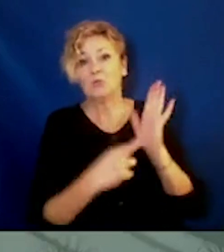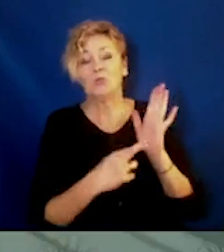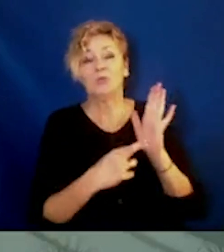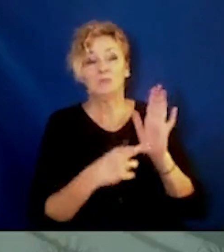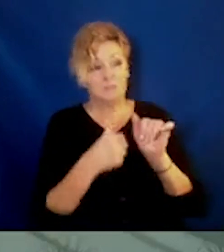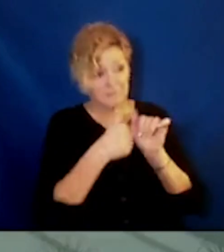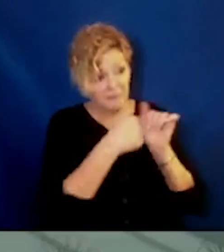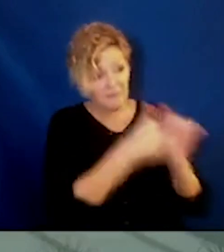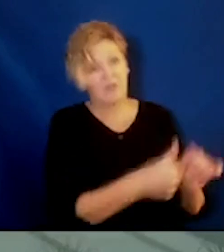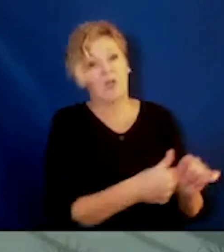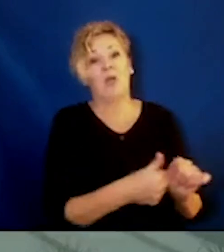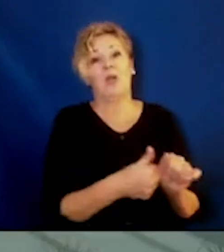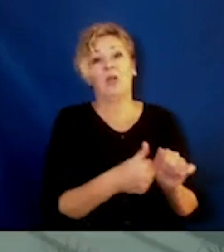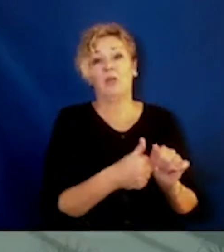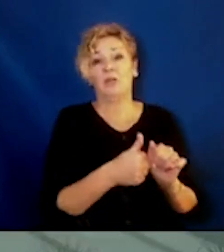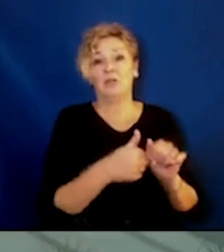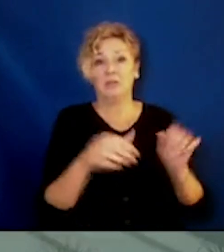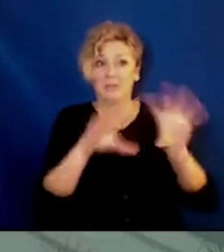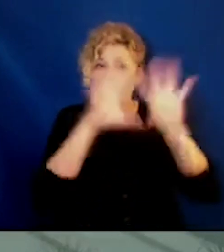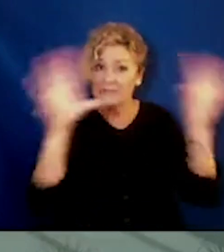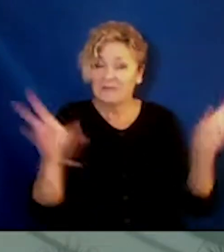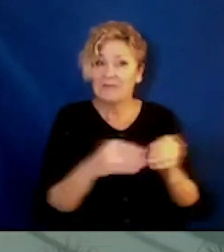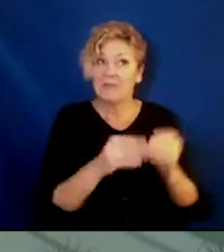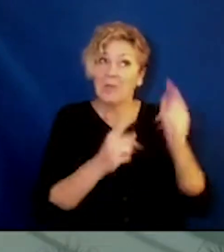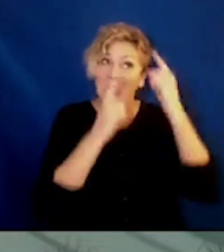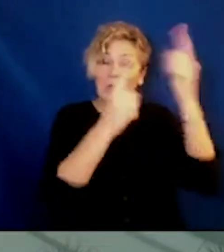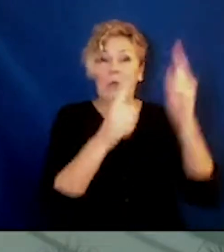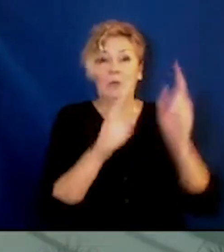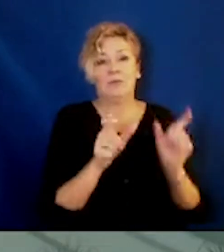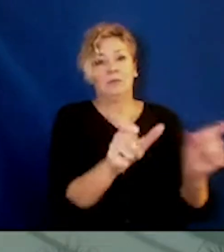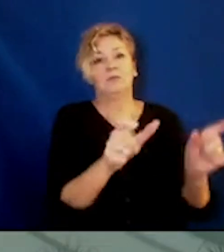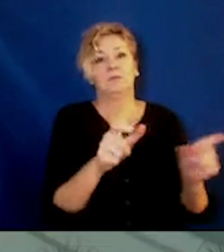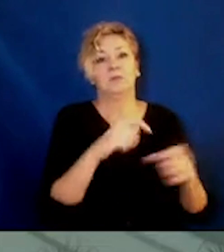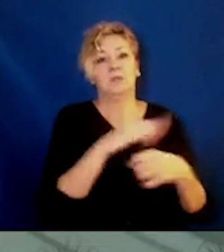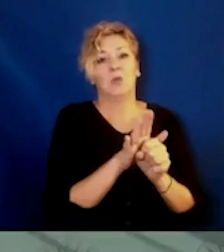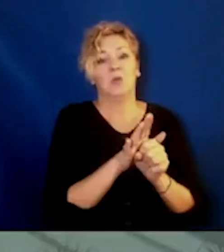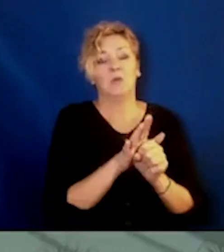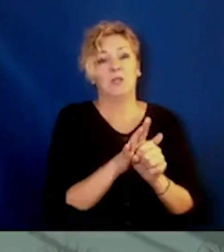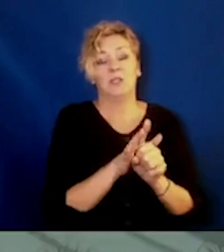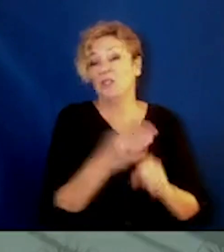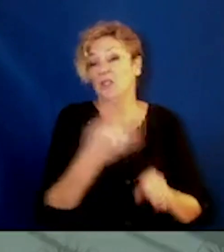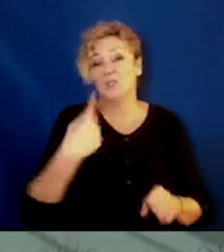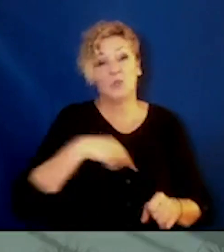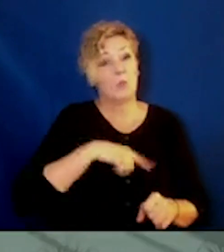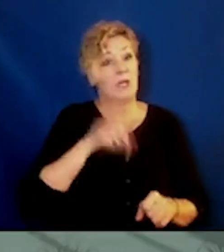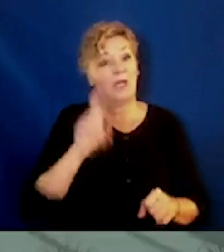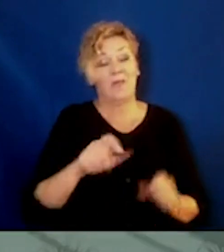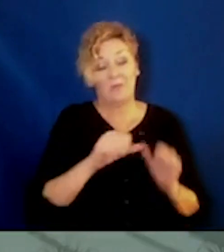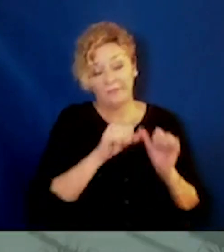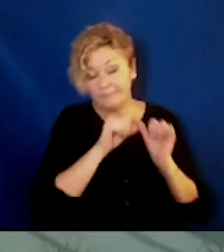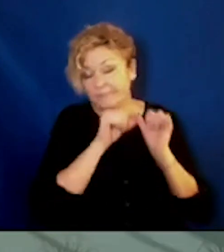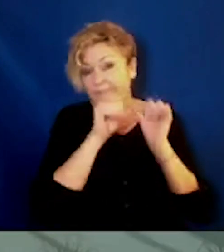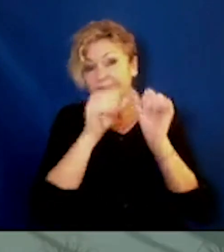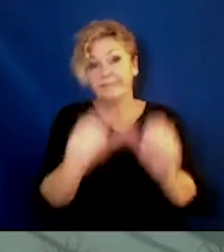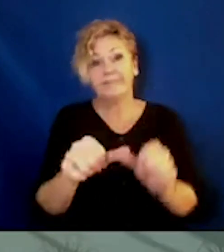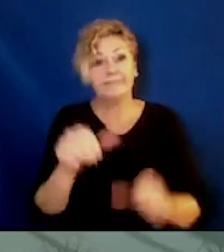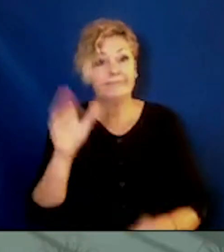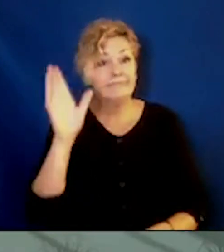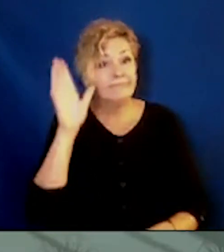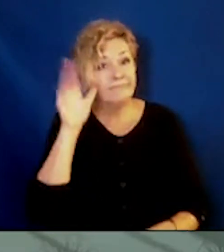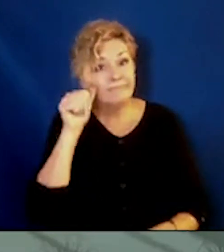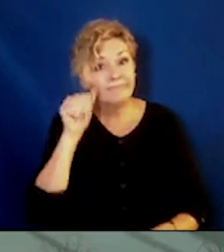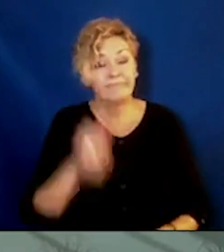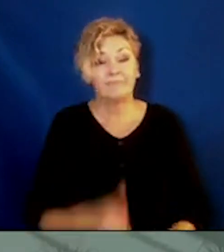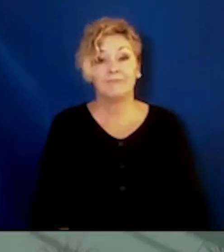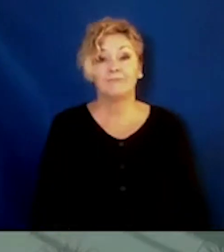that has been our goal from the beginning. I think that's one of the things that has been so effective by Dr. Henry and Dr. Gustafson